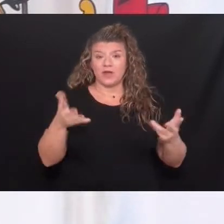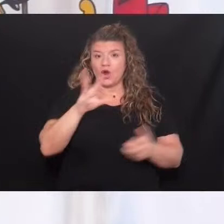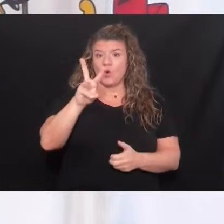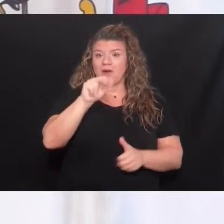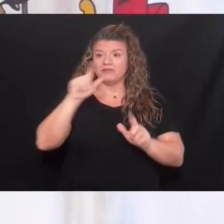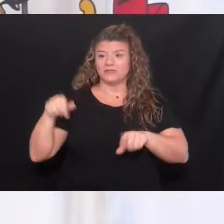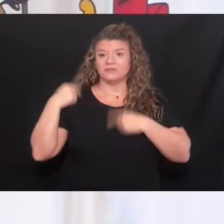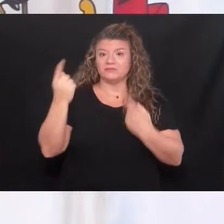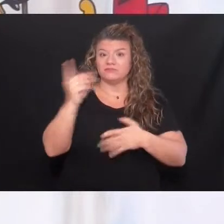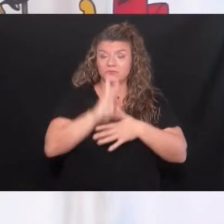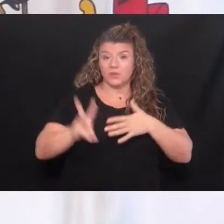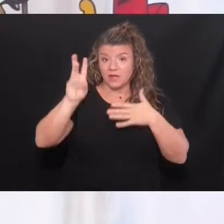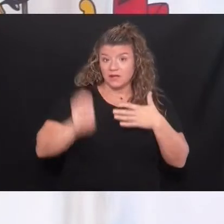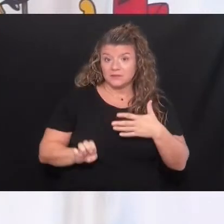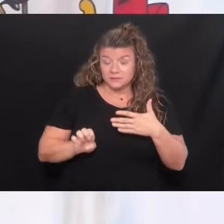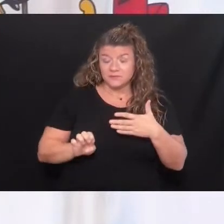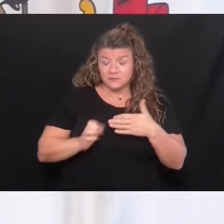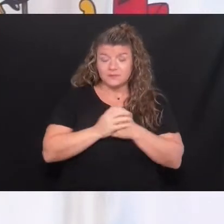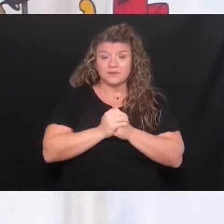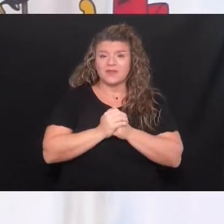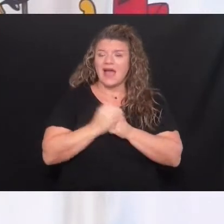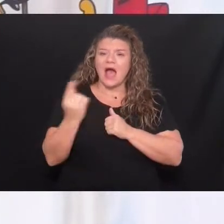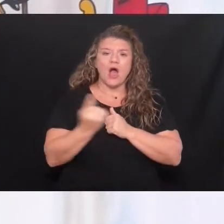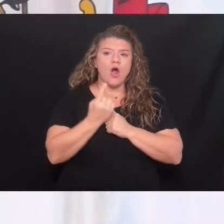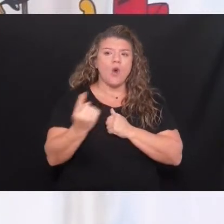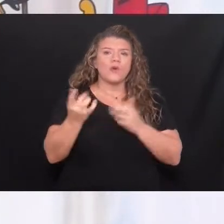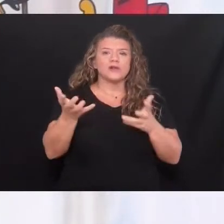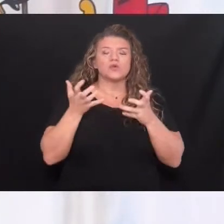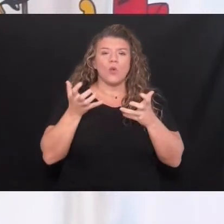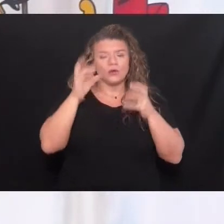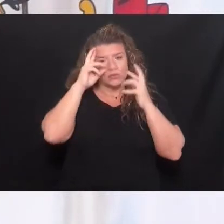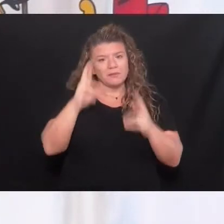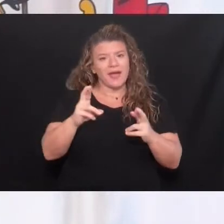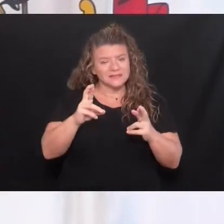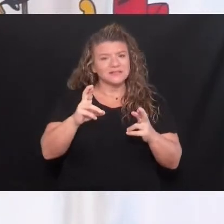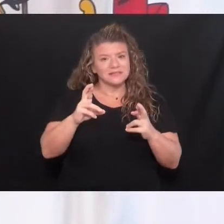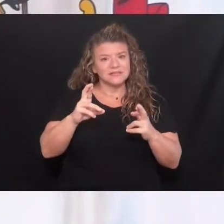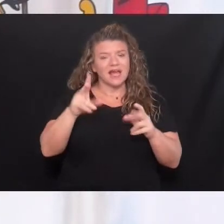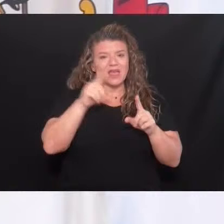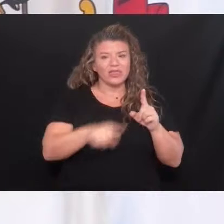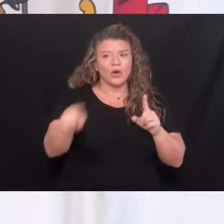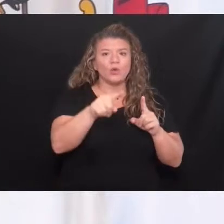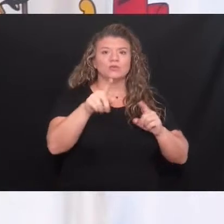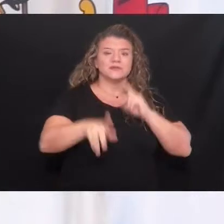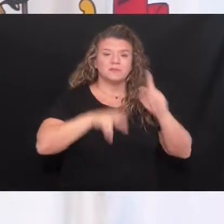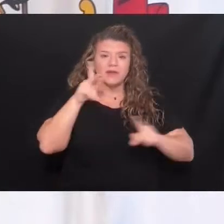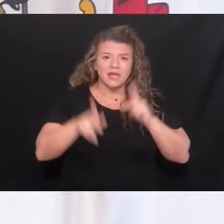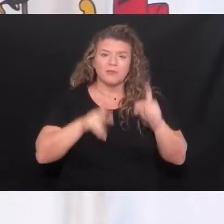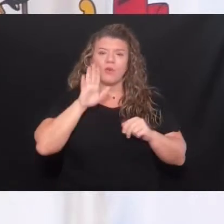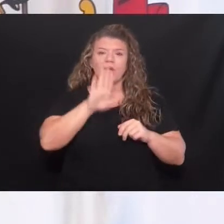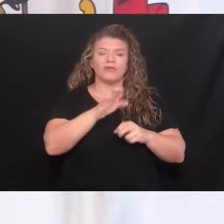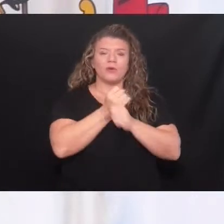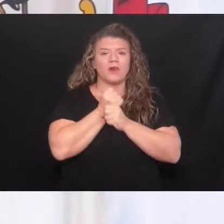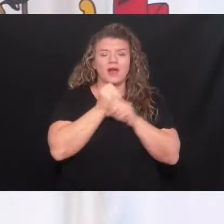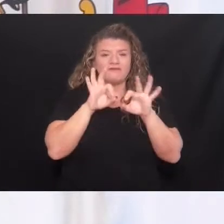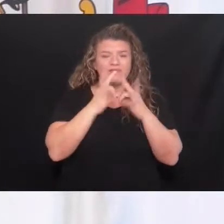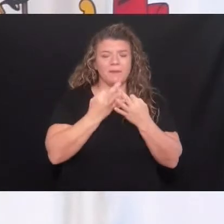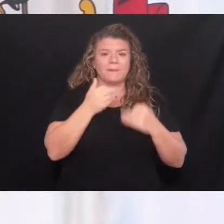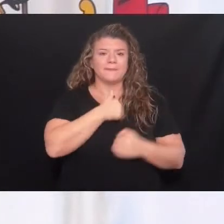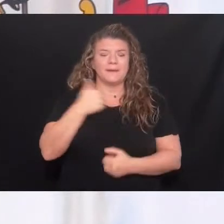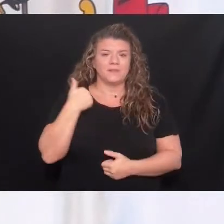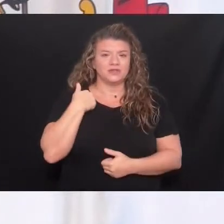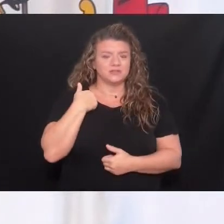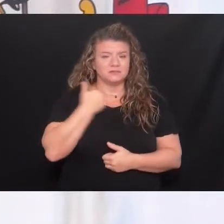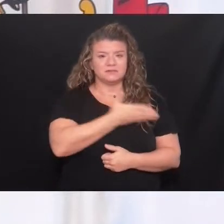the weekend. I always want to respect, these people and all their loved ones in every